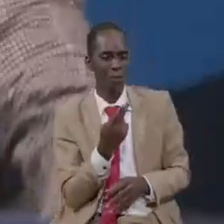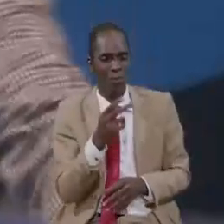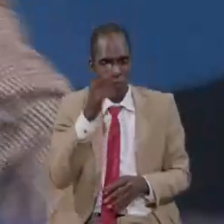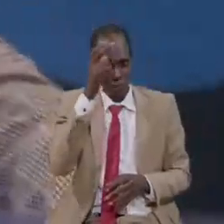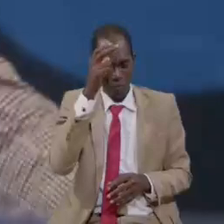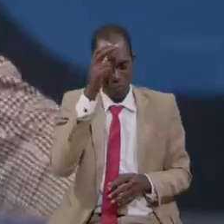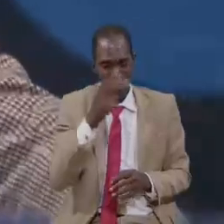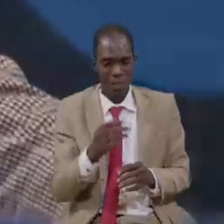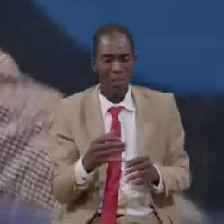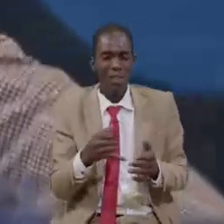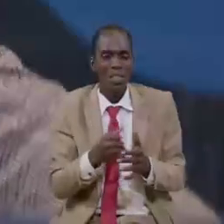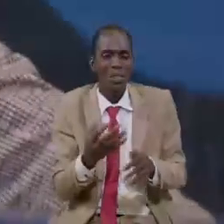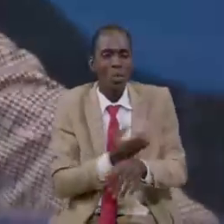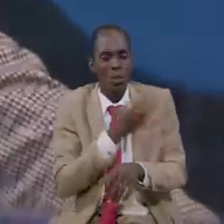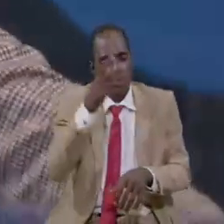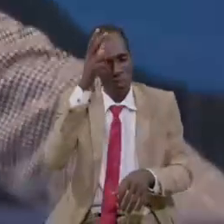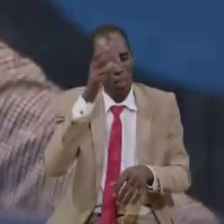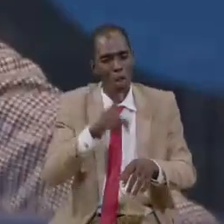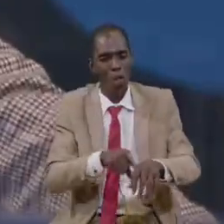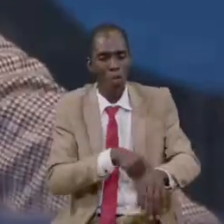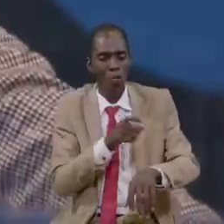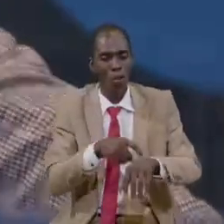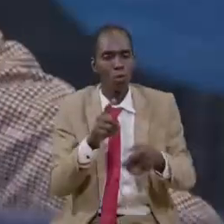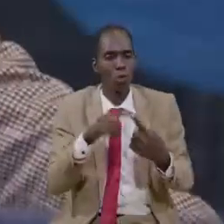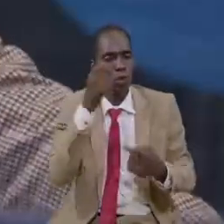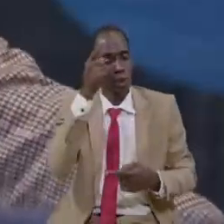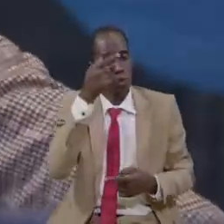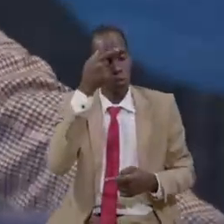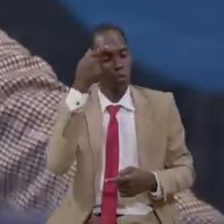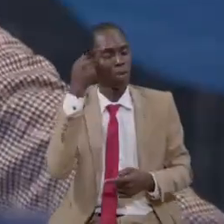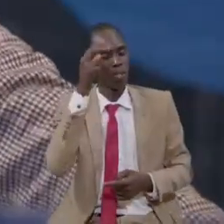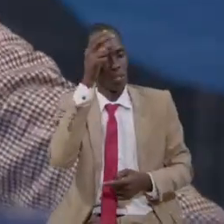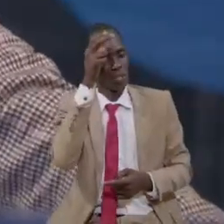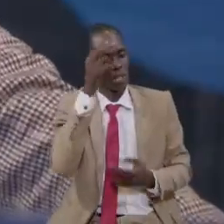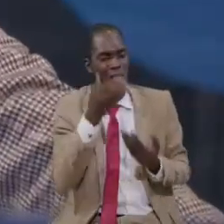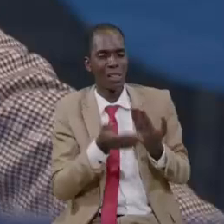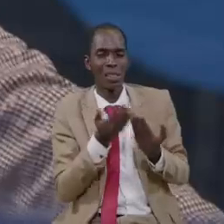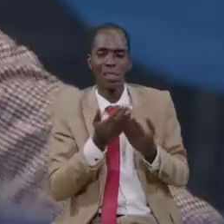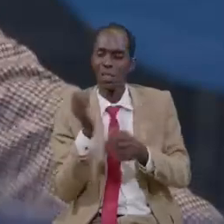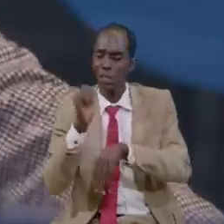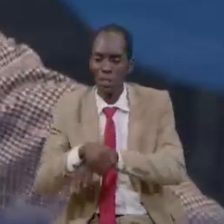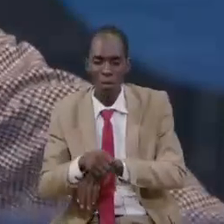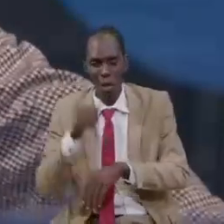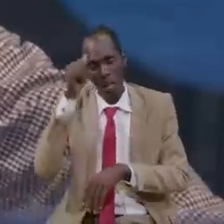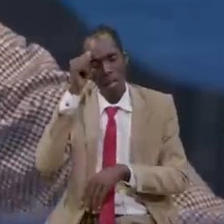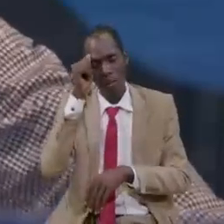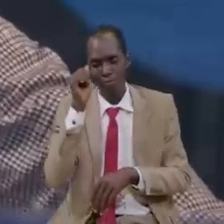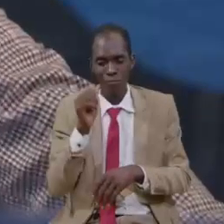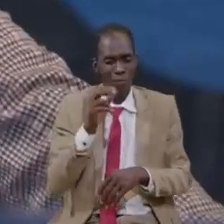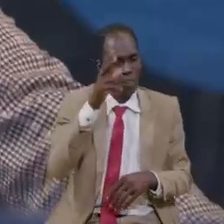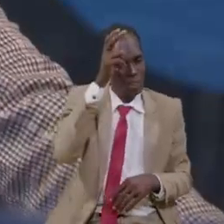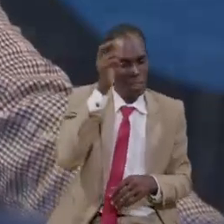understand. Because you overcame Adam, because you overcame Eve, because you